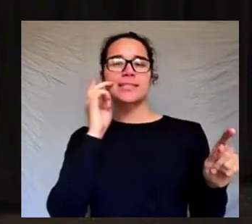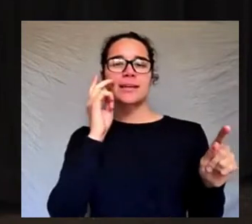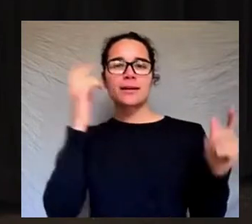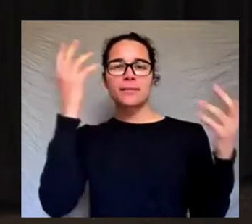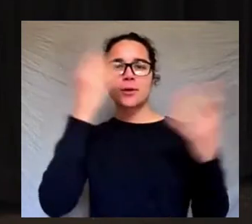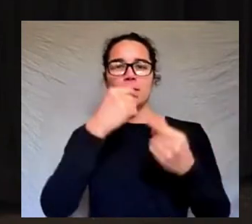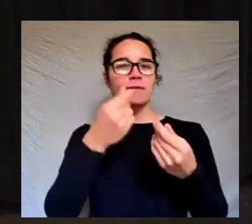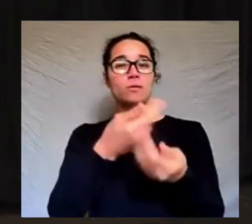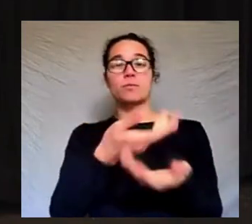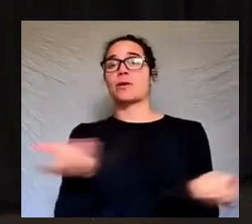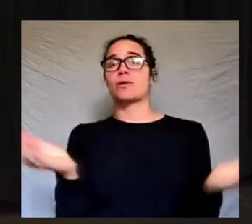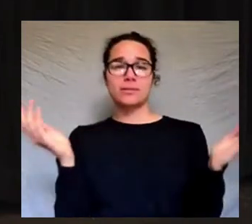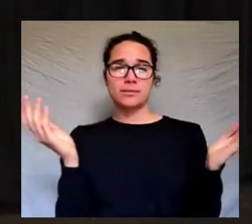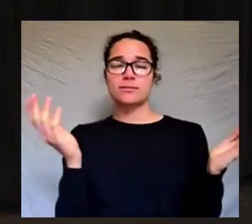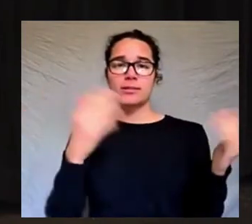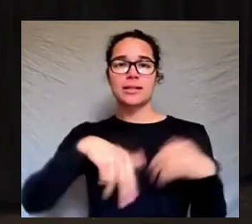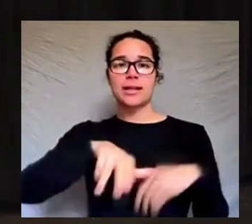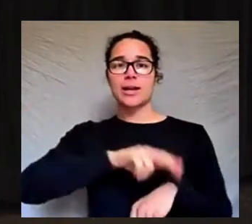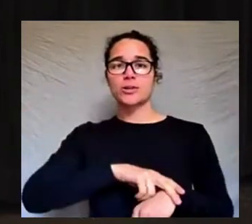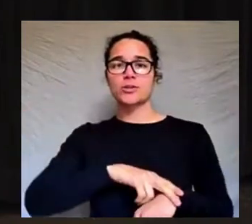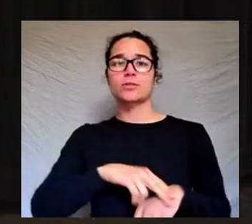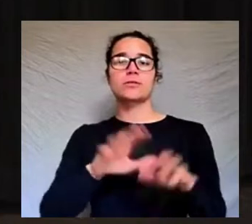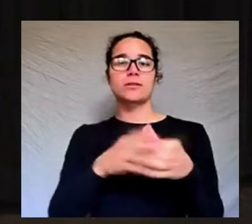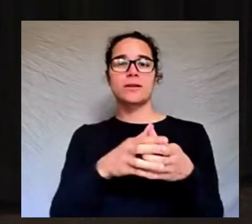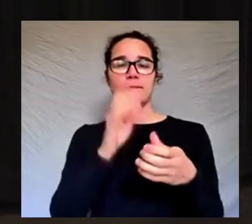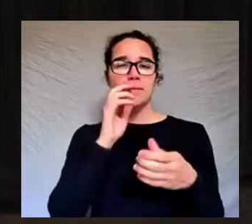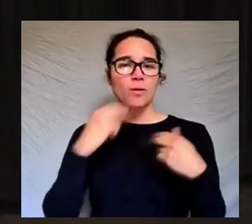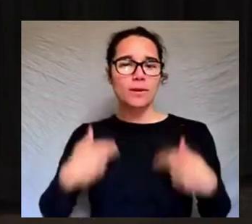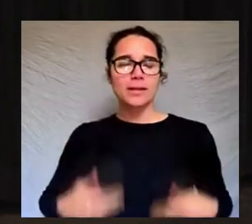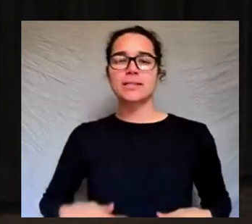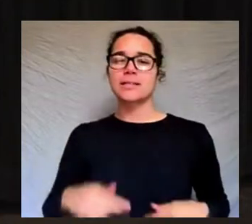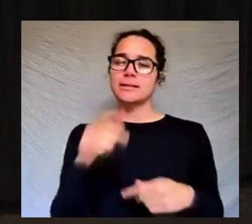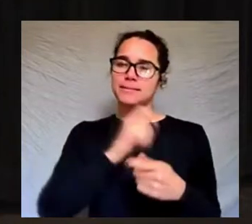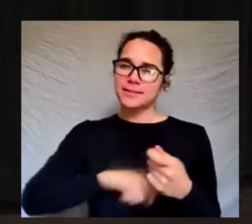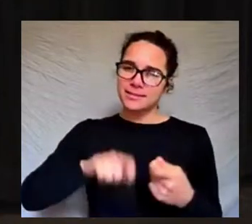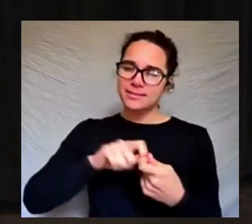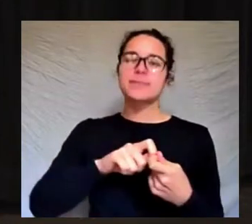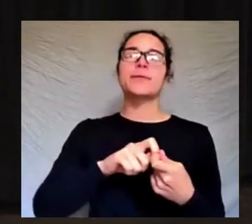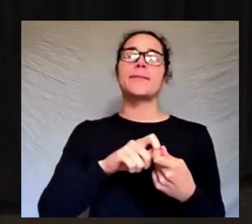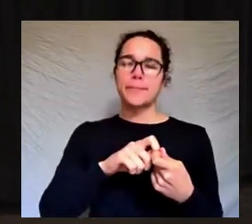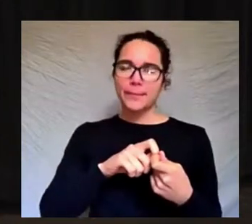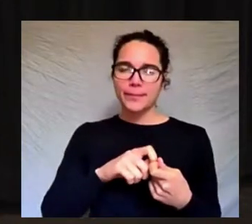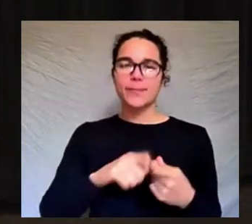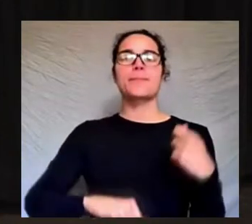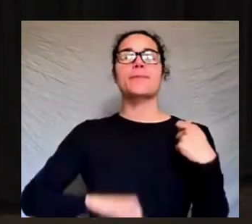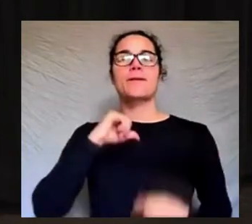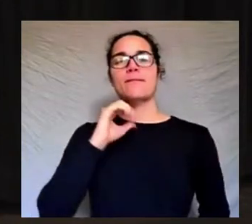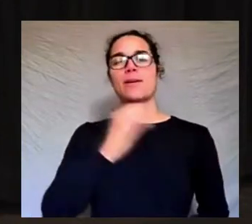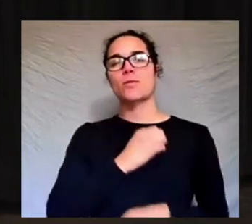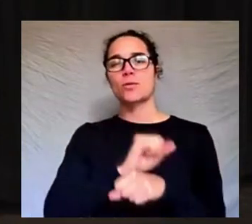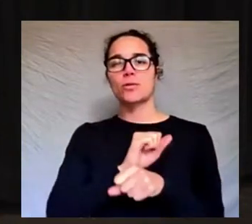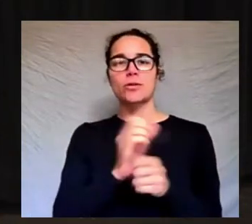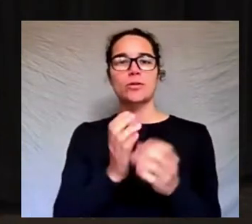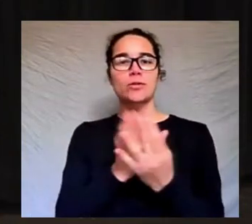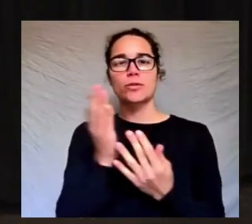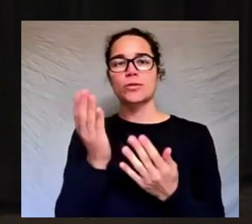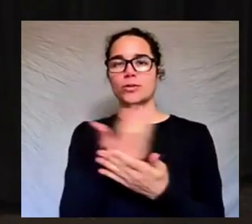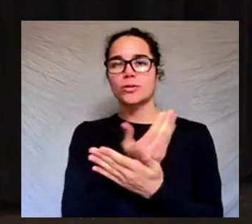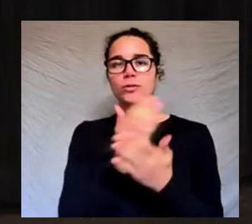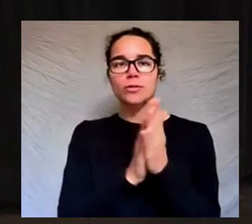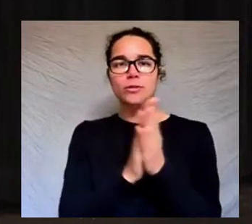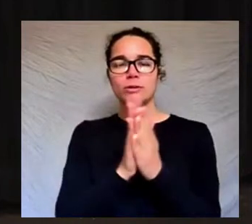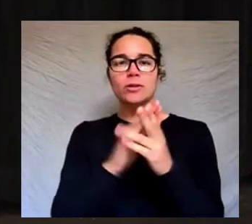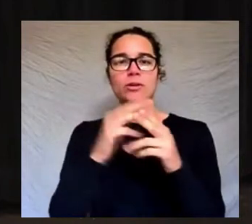National Endowment for the Humanities is particularly proud of our work through a new initiative that we have called American Tapestry, weaving